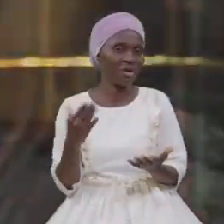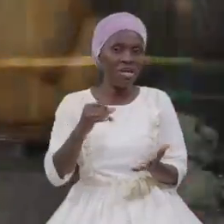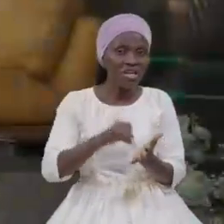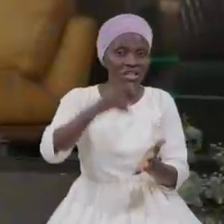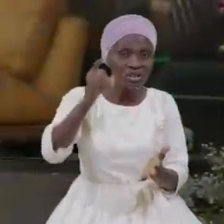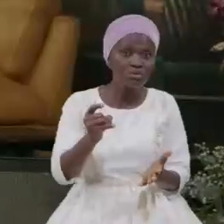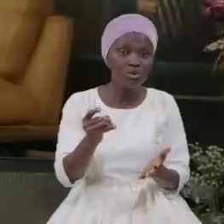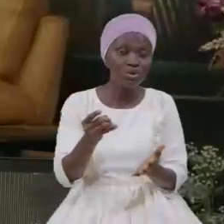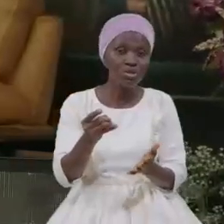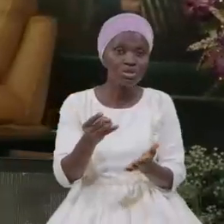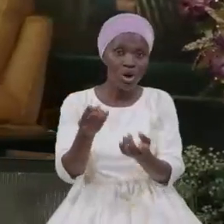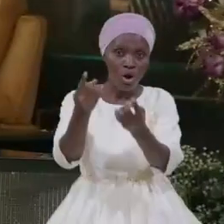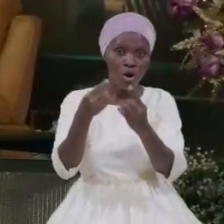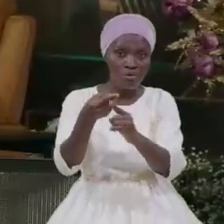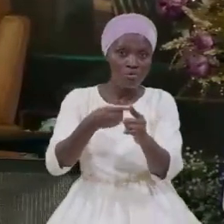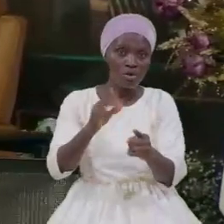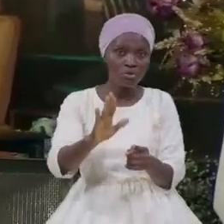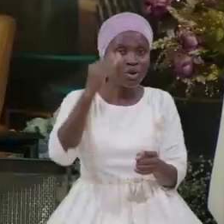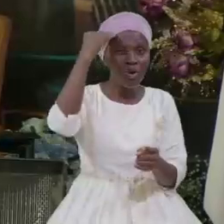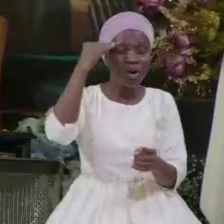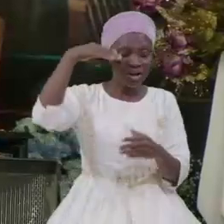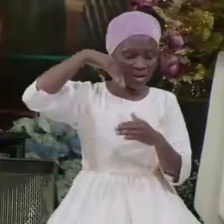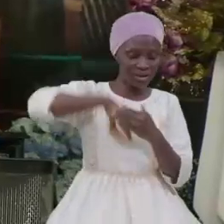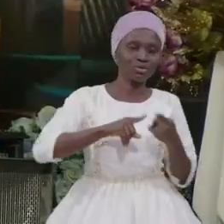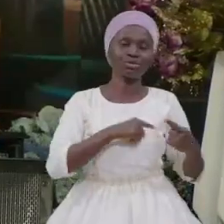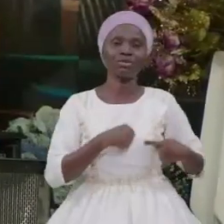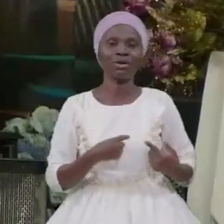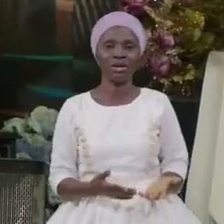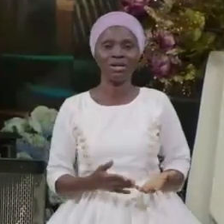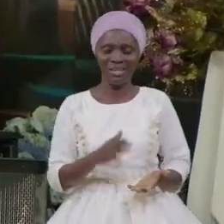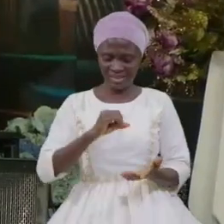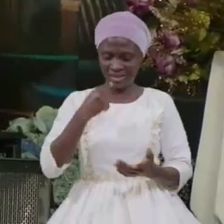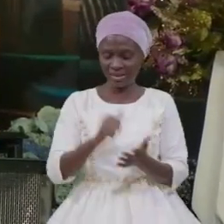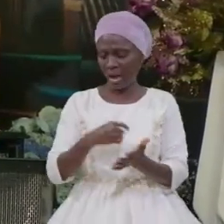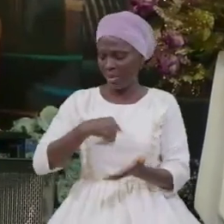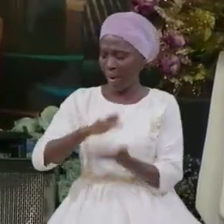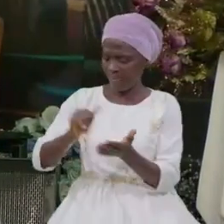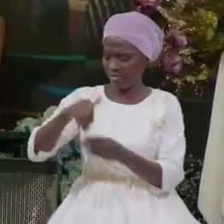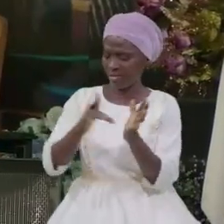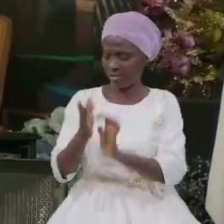believe in Jesus. Say the Son of God in your head. But with your heart,